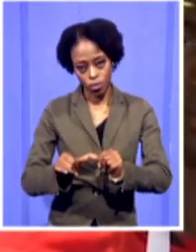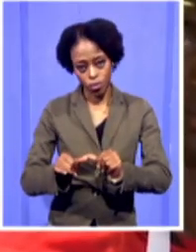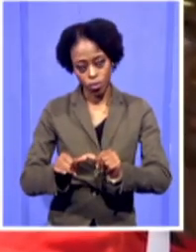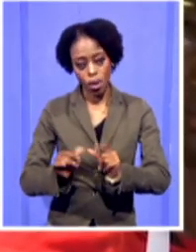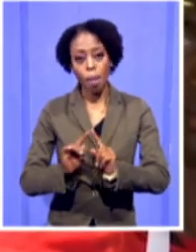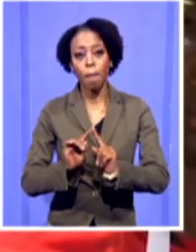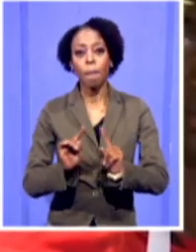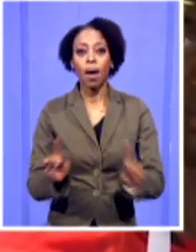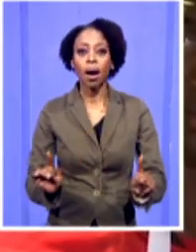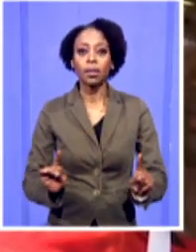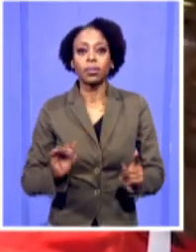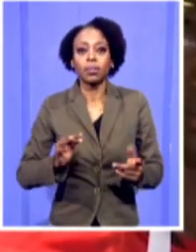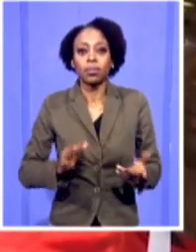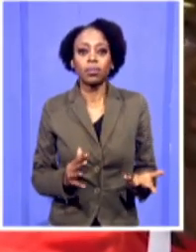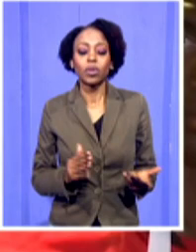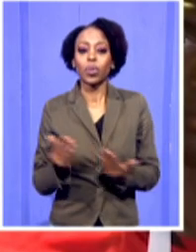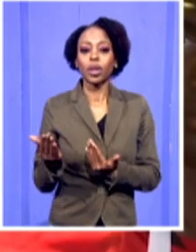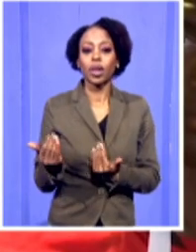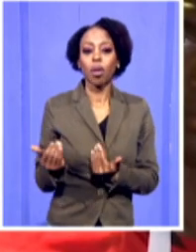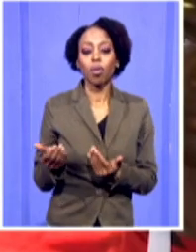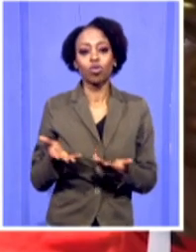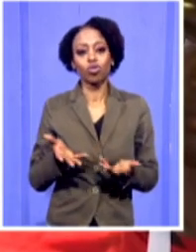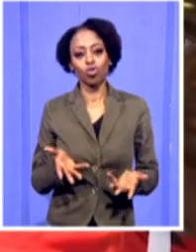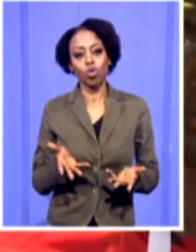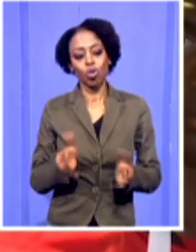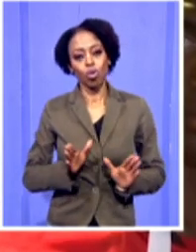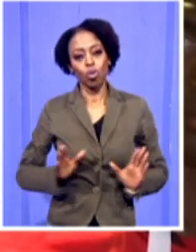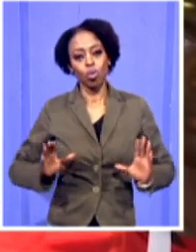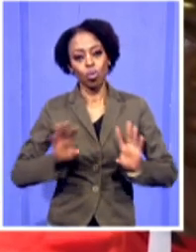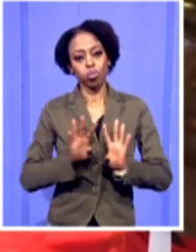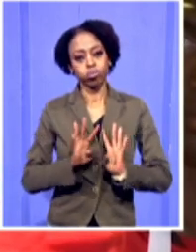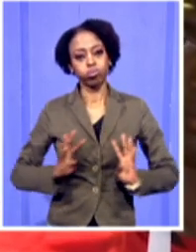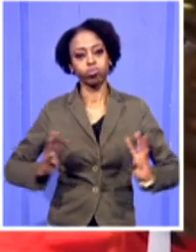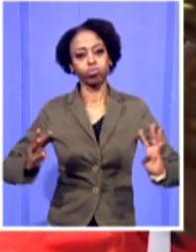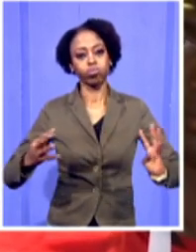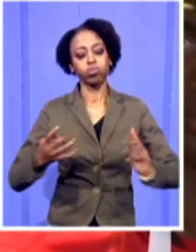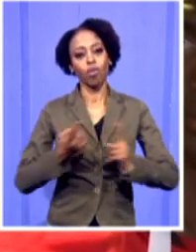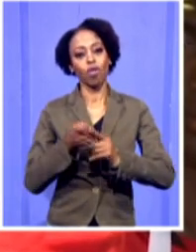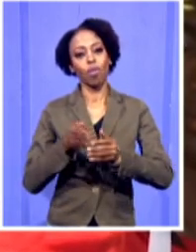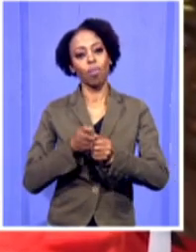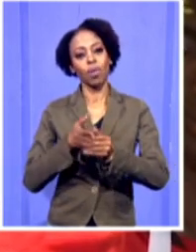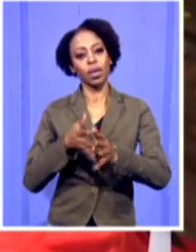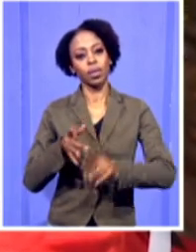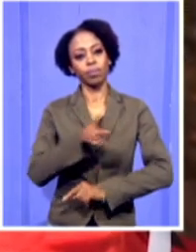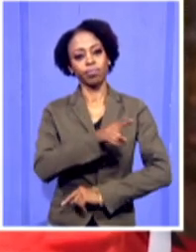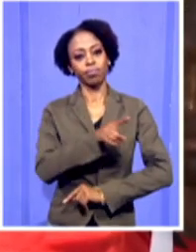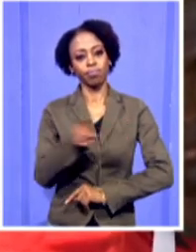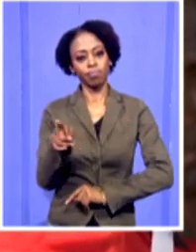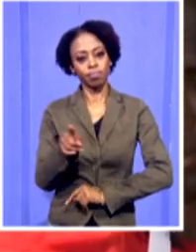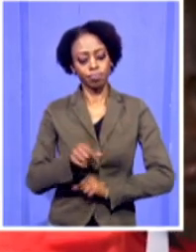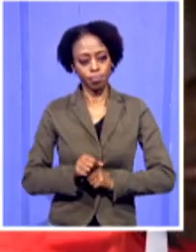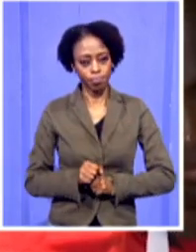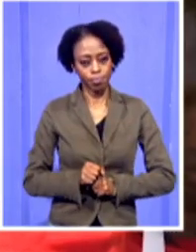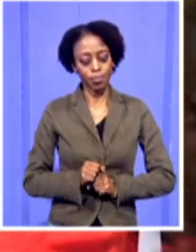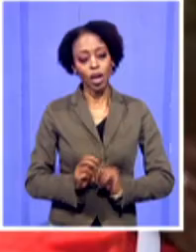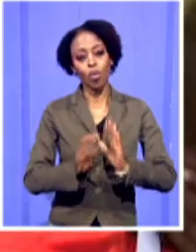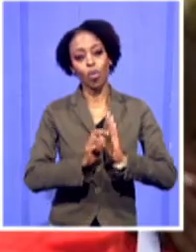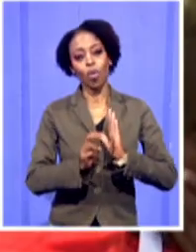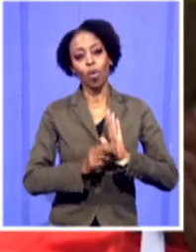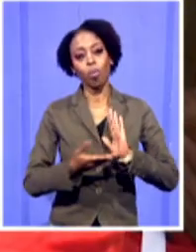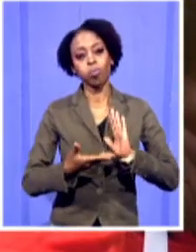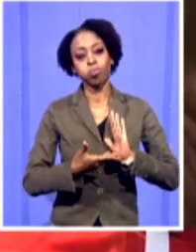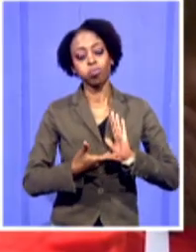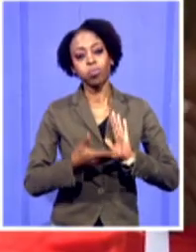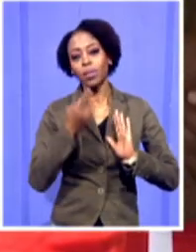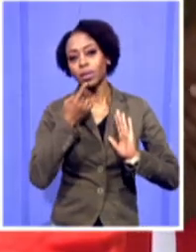But that's what we expect as a Congress here, Chair, from the leadership. In fact, as part of the rules, is